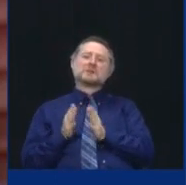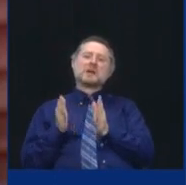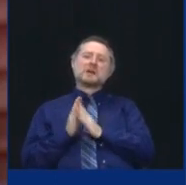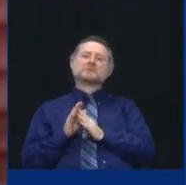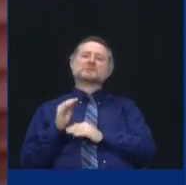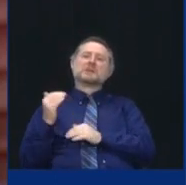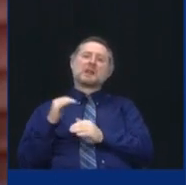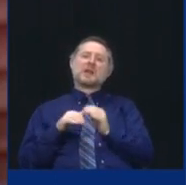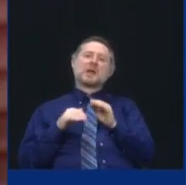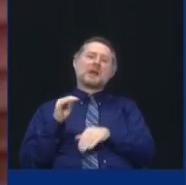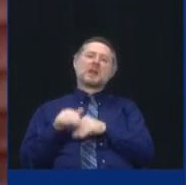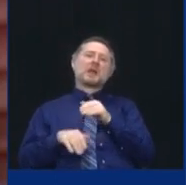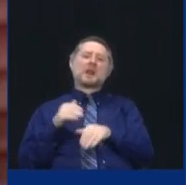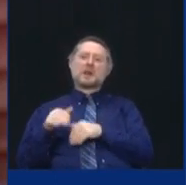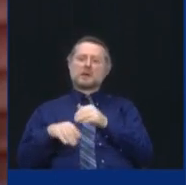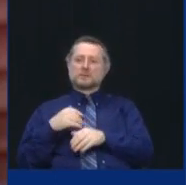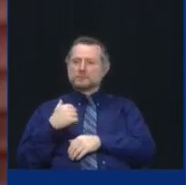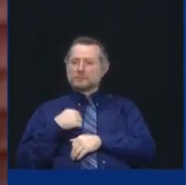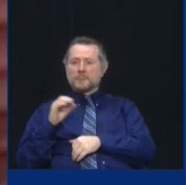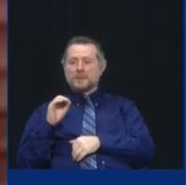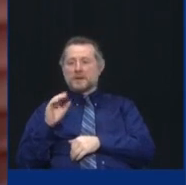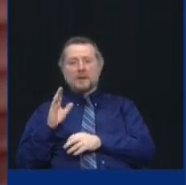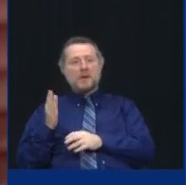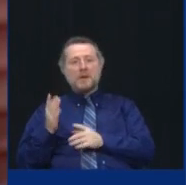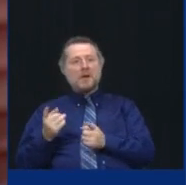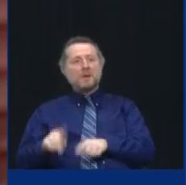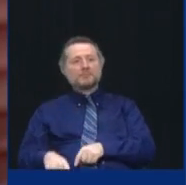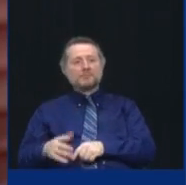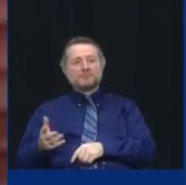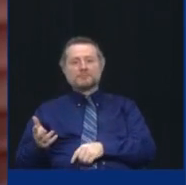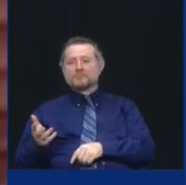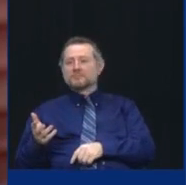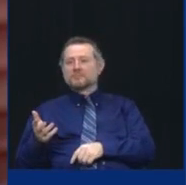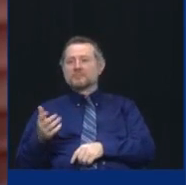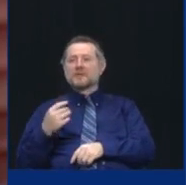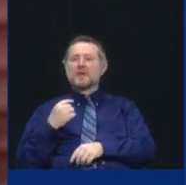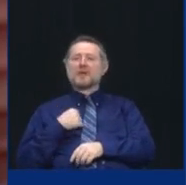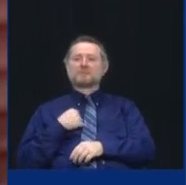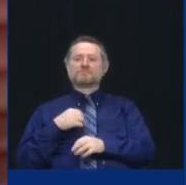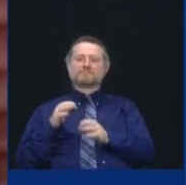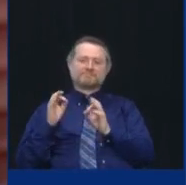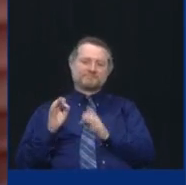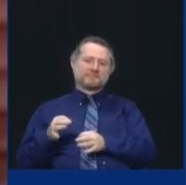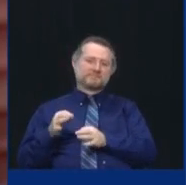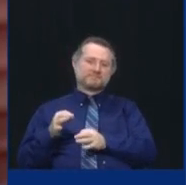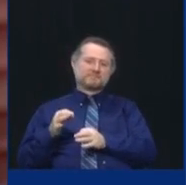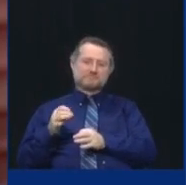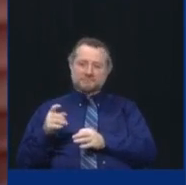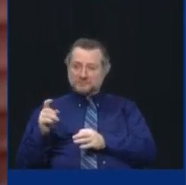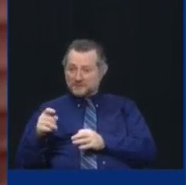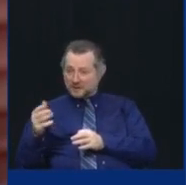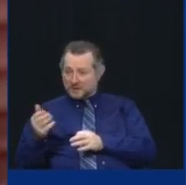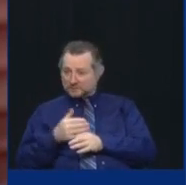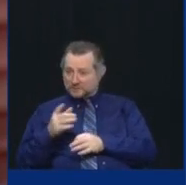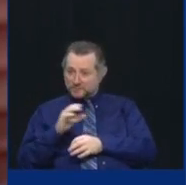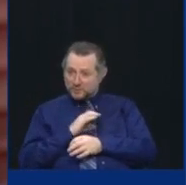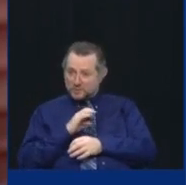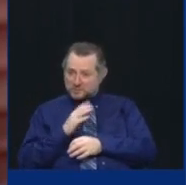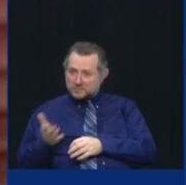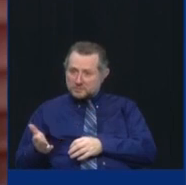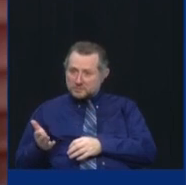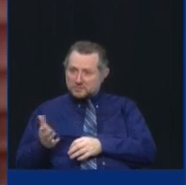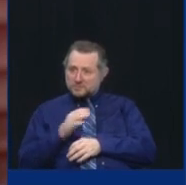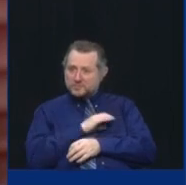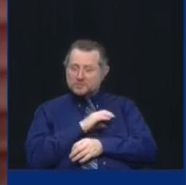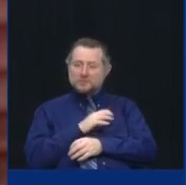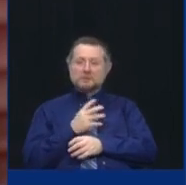MTA was asking. Nothing was happening. I said the MTA should hire 500 more police. There